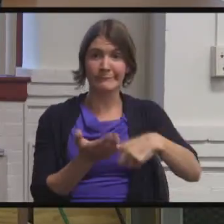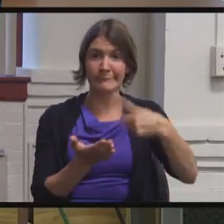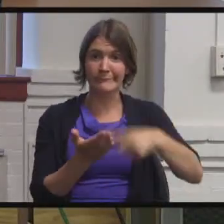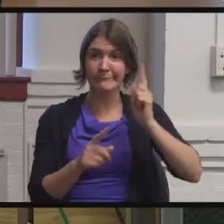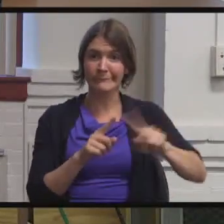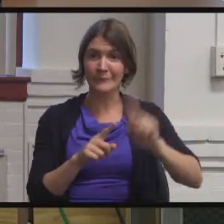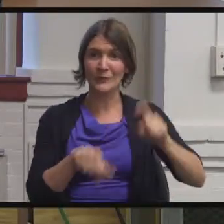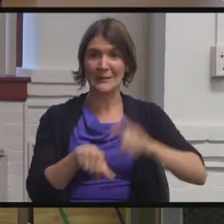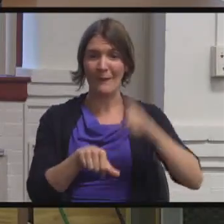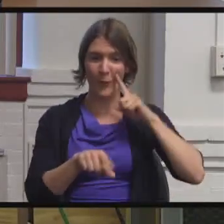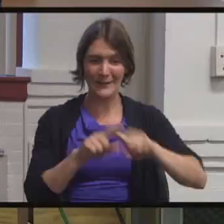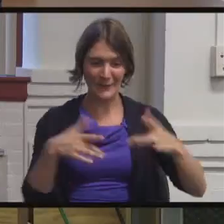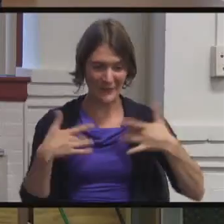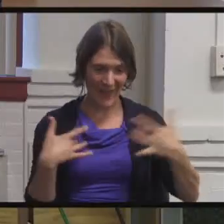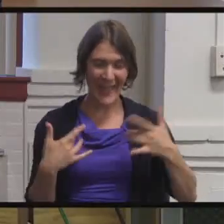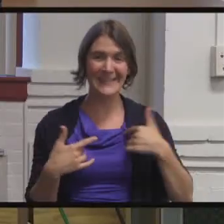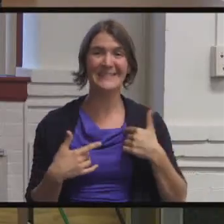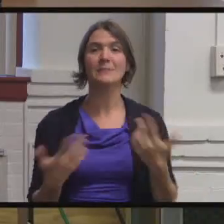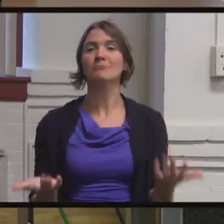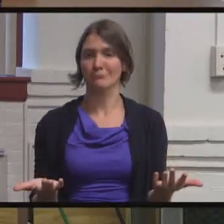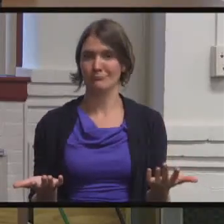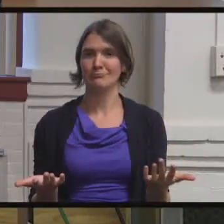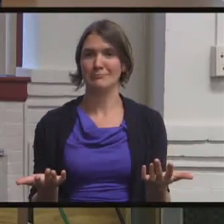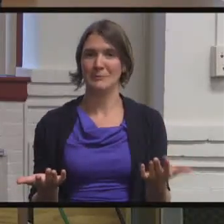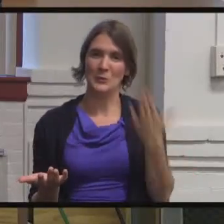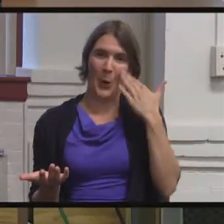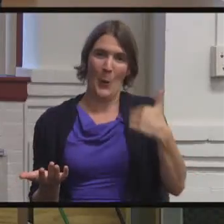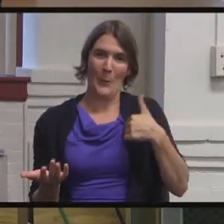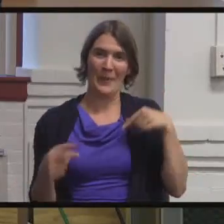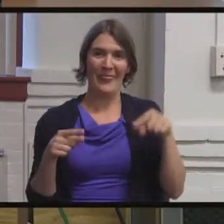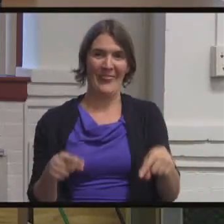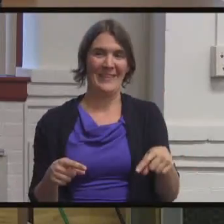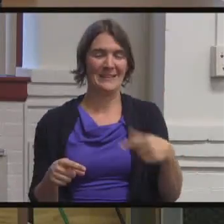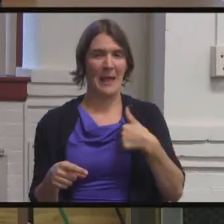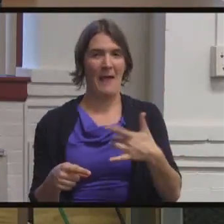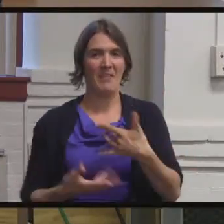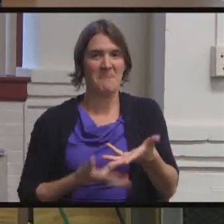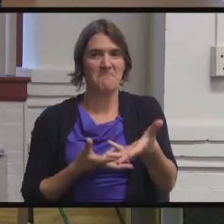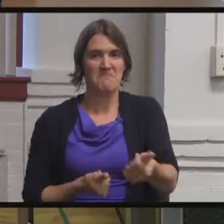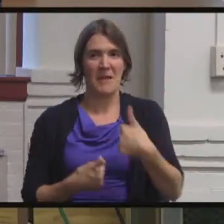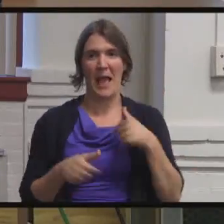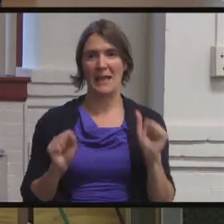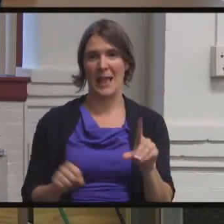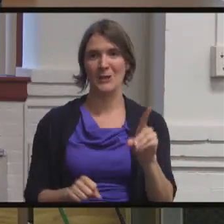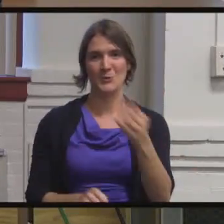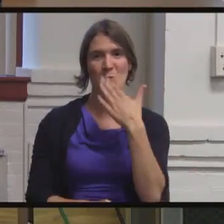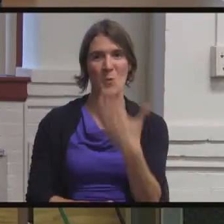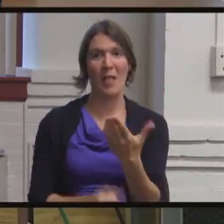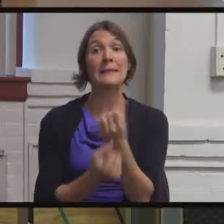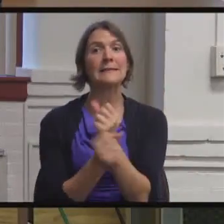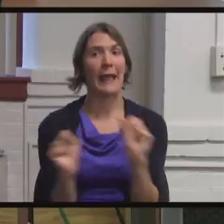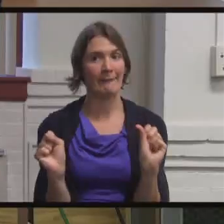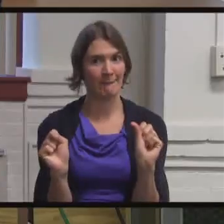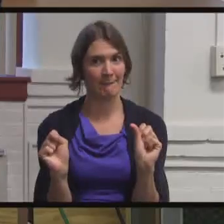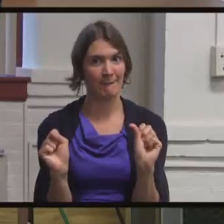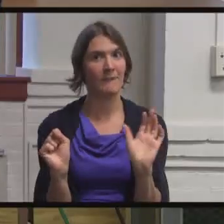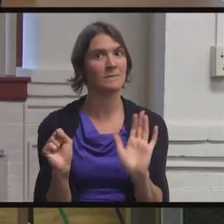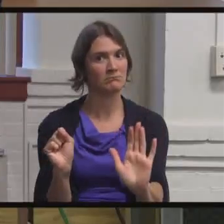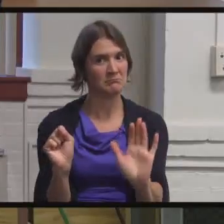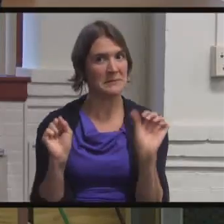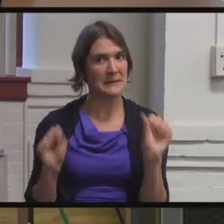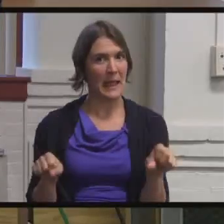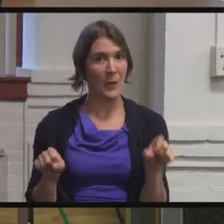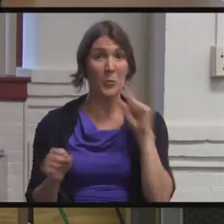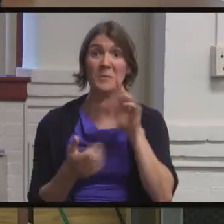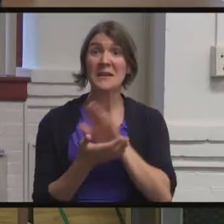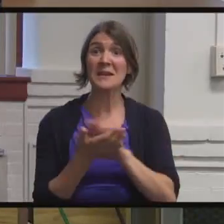different projects and so this is something that I know I can do very safely and reasonably and